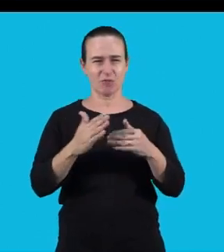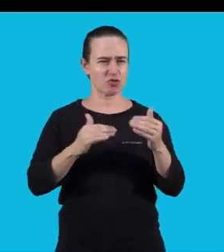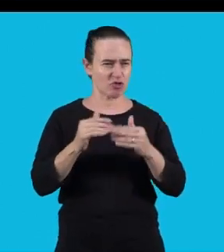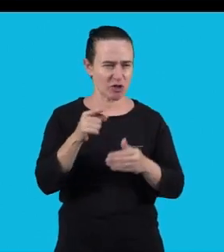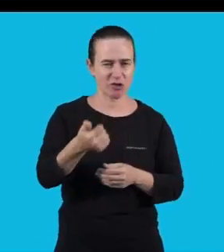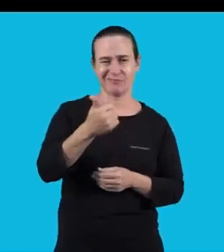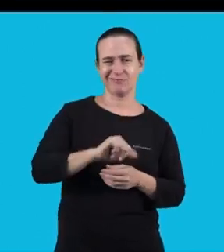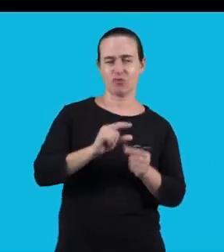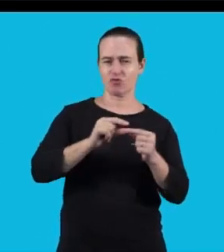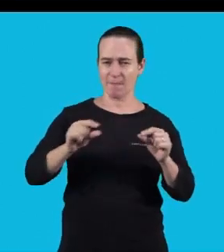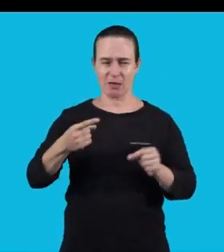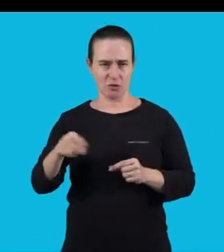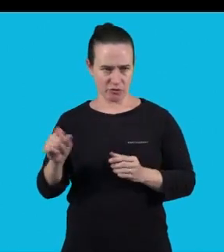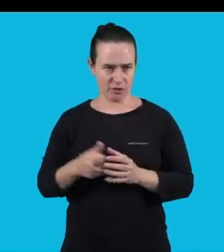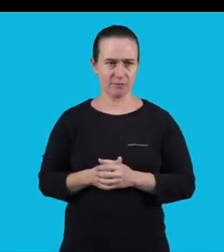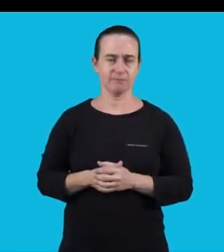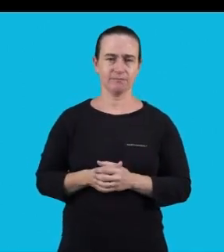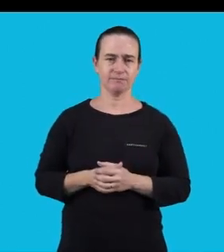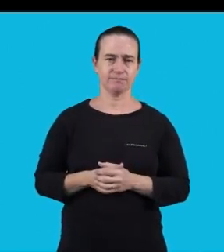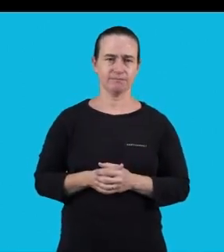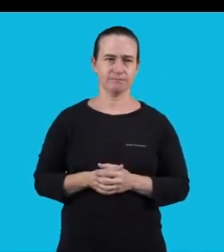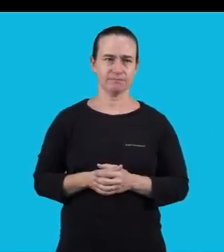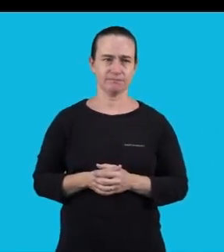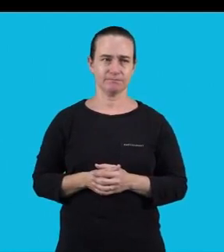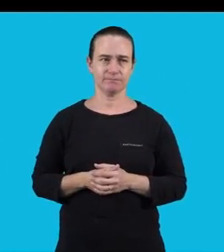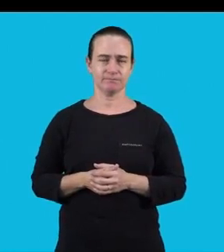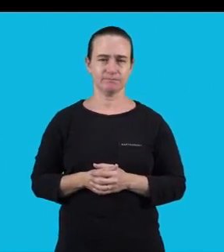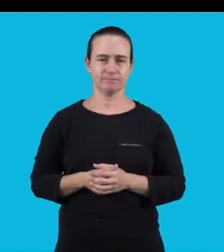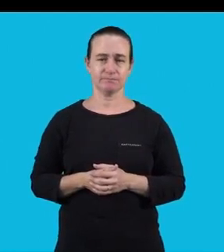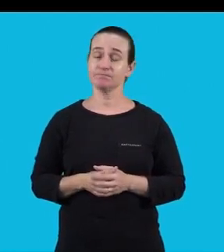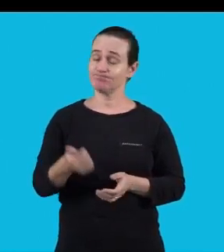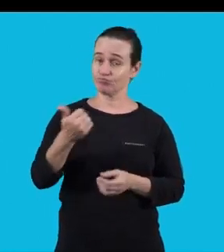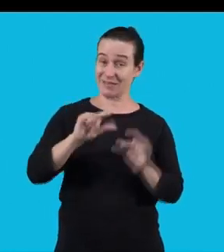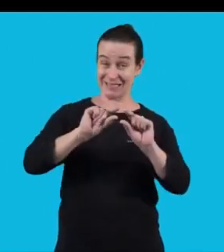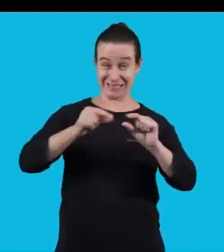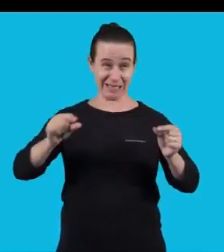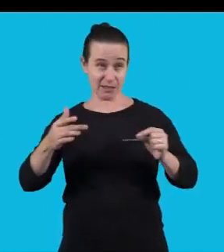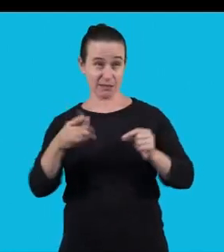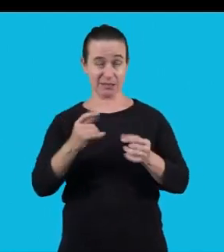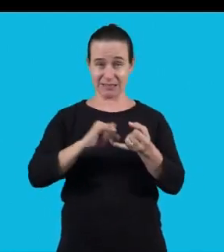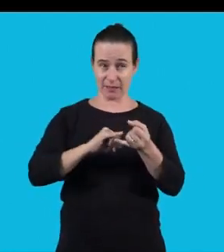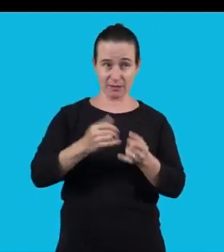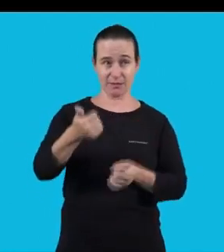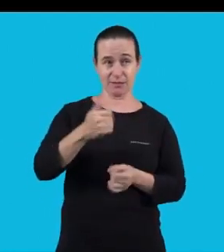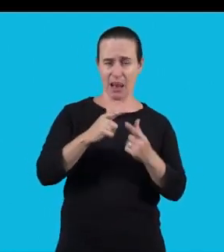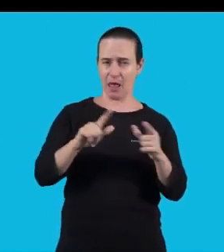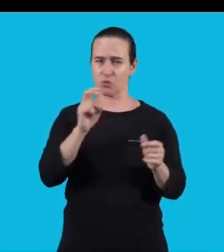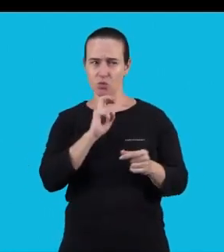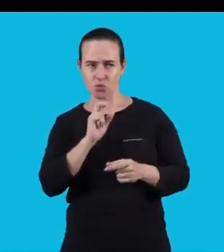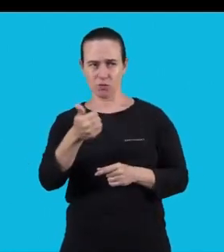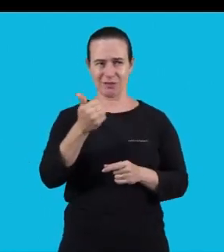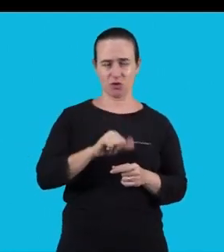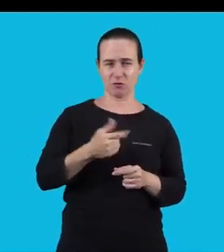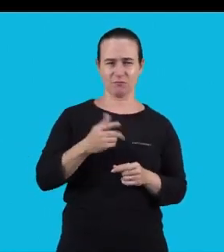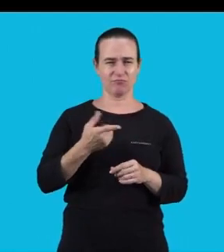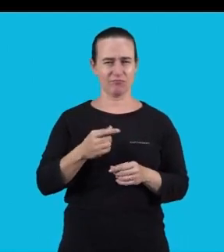and grammatically correct. Also, sentence synthesis, language usage,